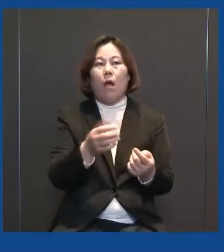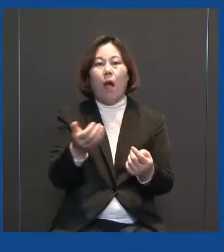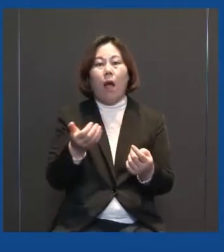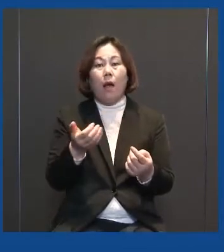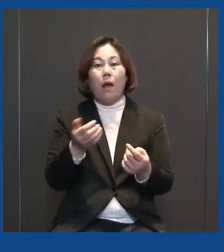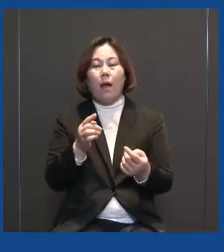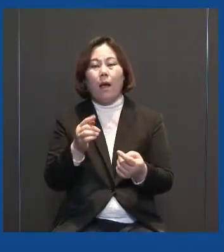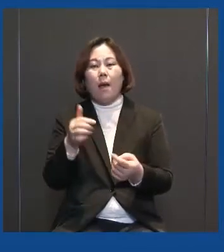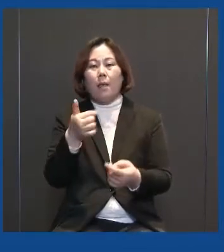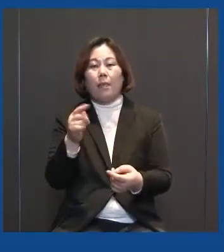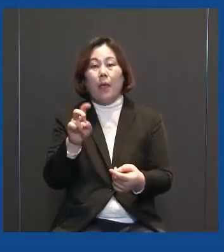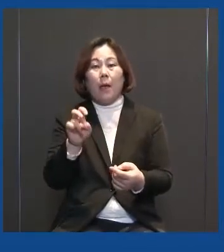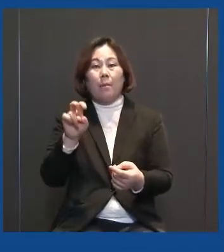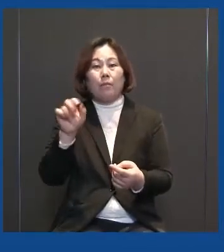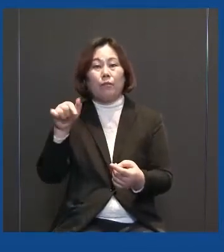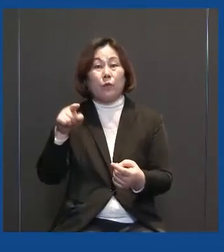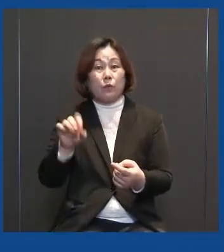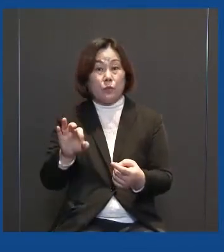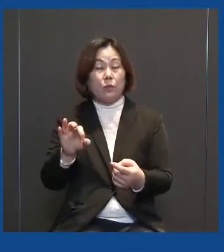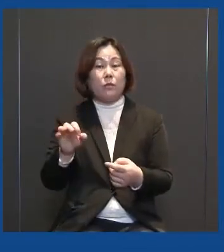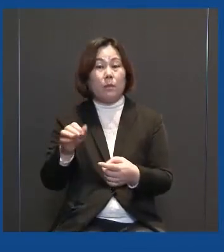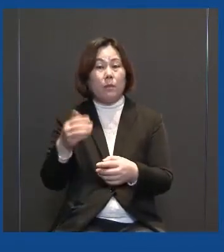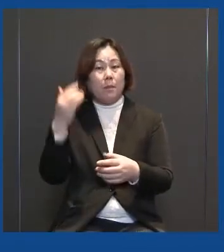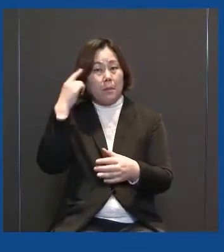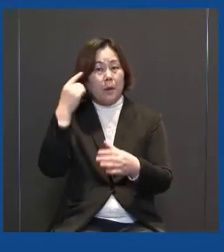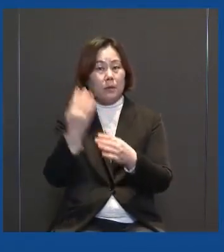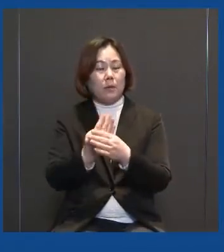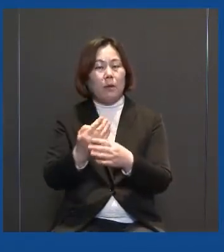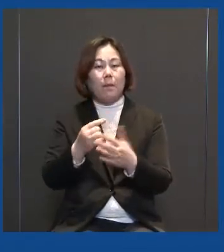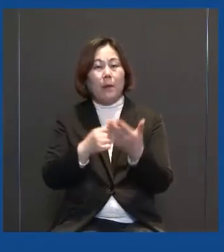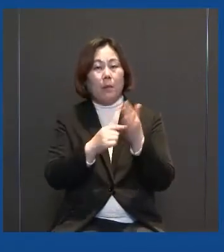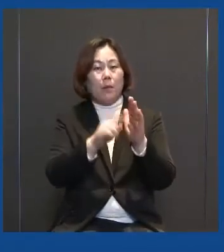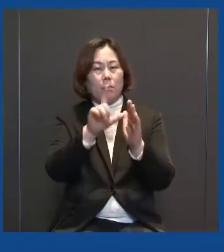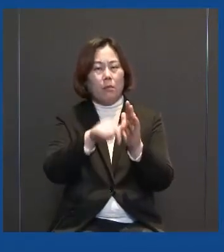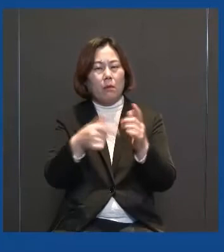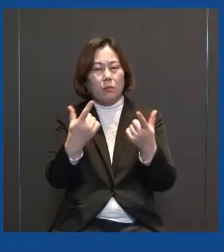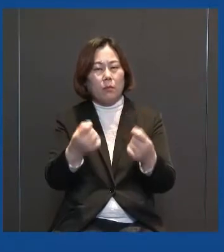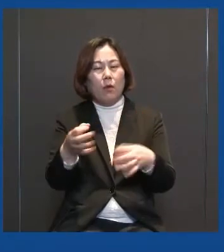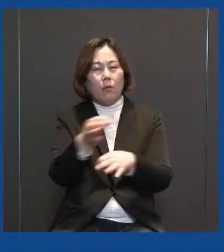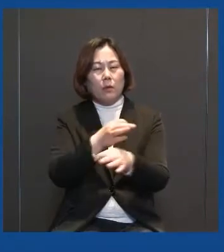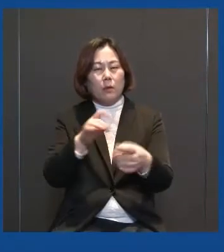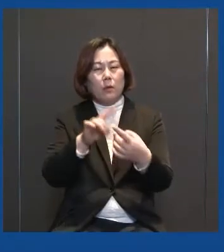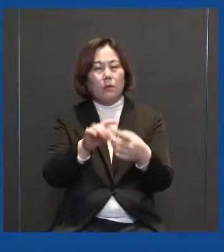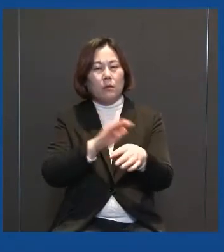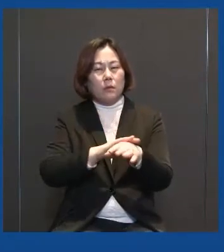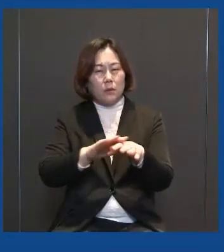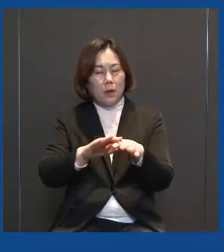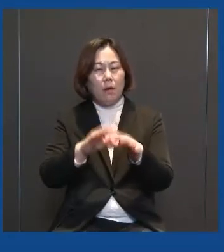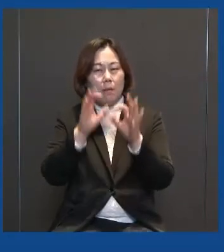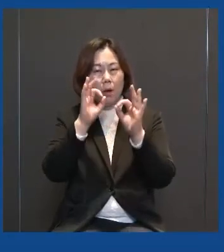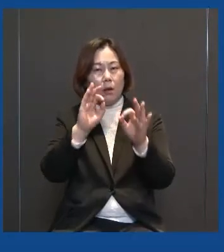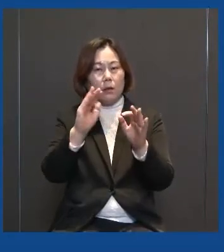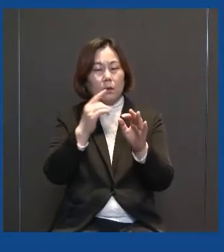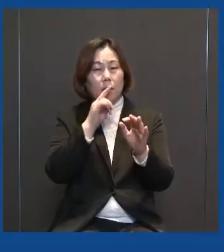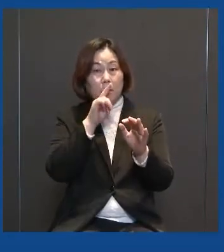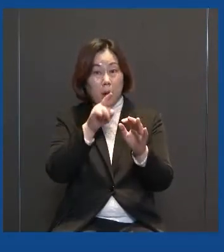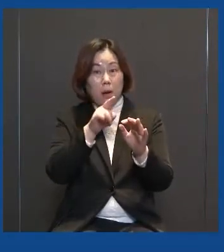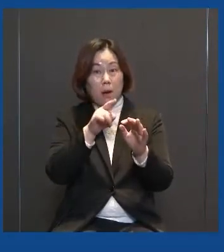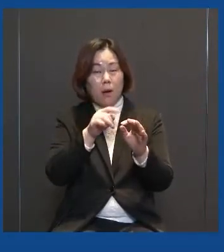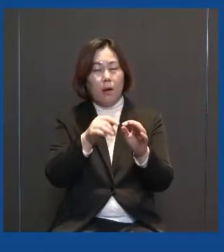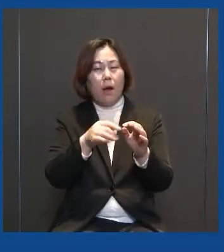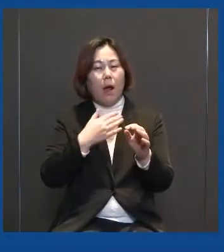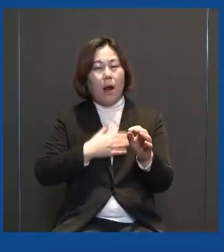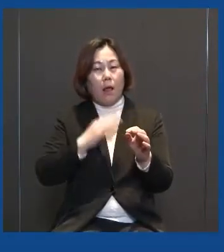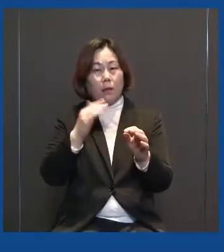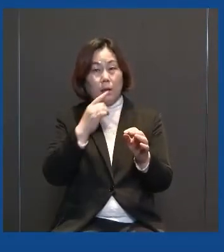perhaps it is due to the pension system. So then related to the presentation by Dr. NAMKUNG, she also mentioned that the economic